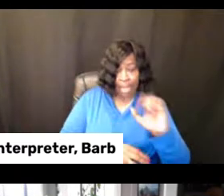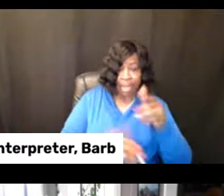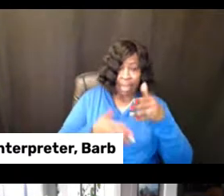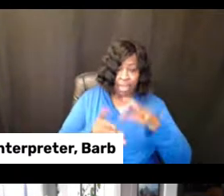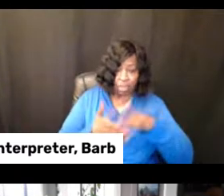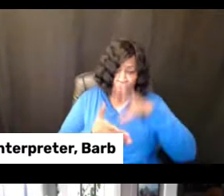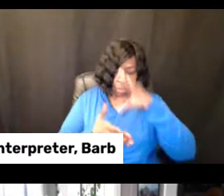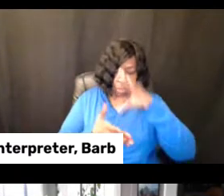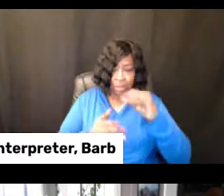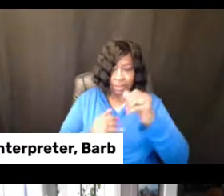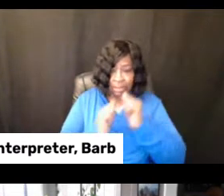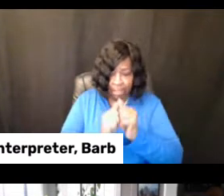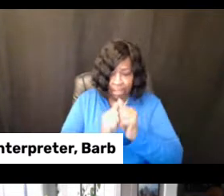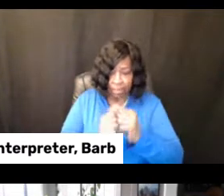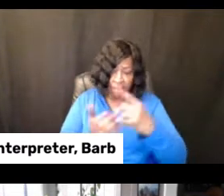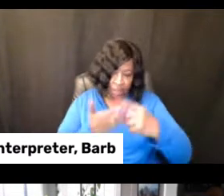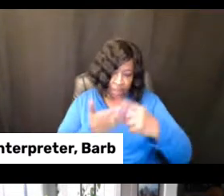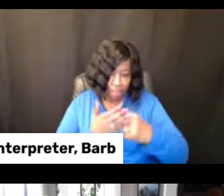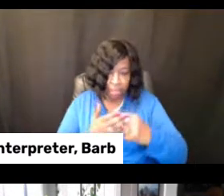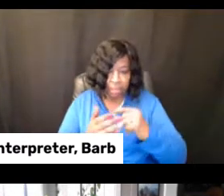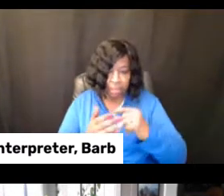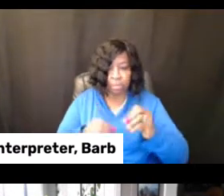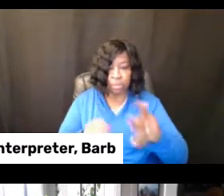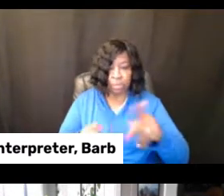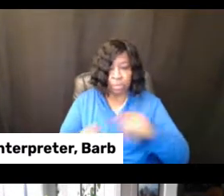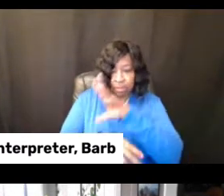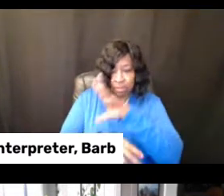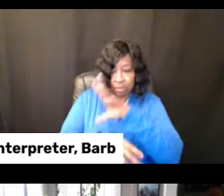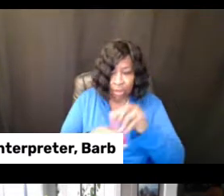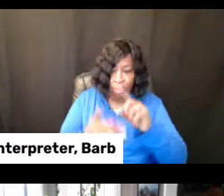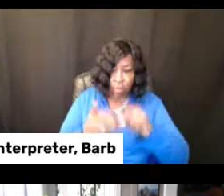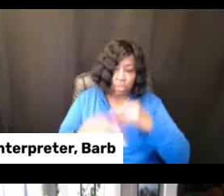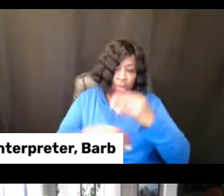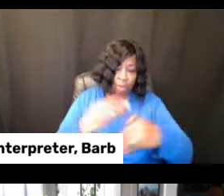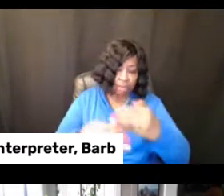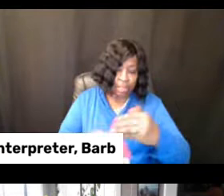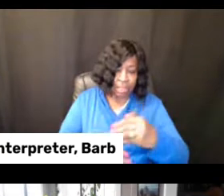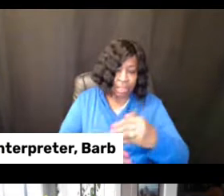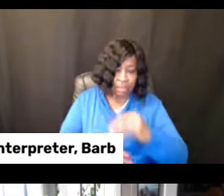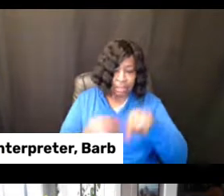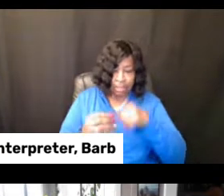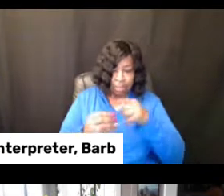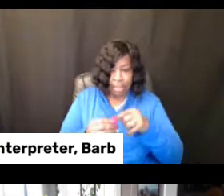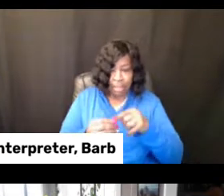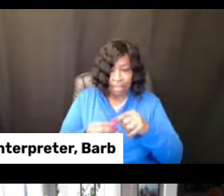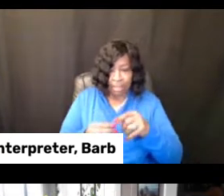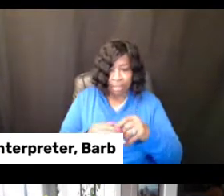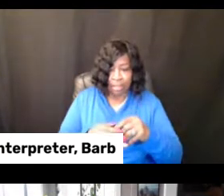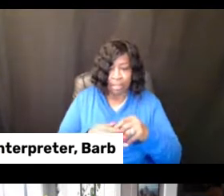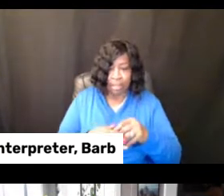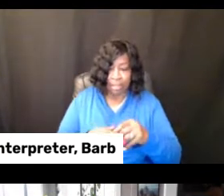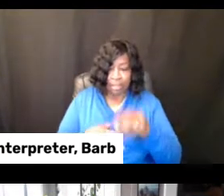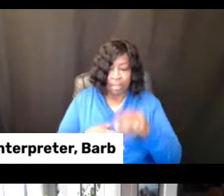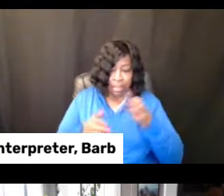some opportunities to engage and what the process is all about. Let's demystify it.